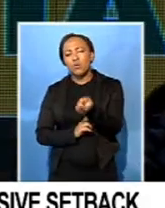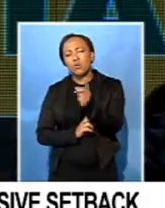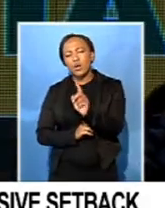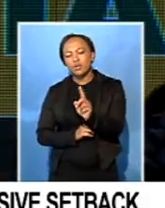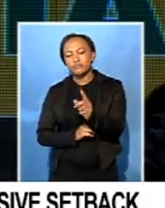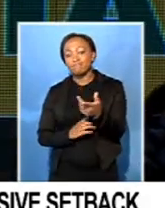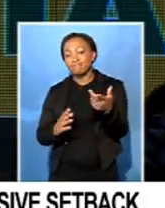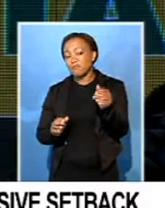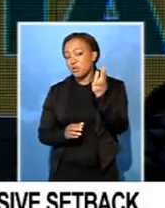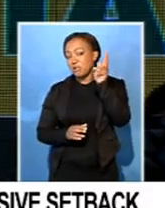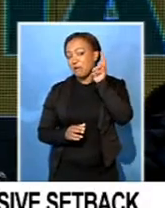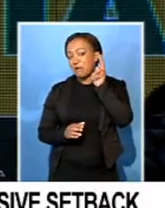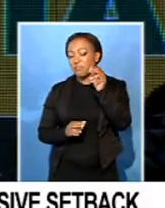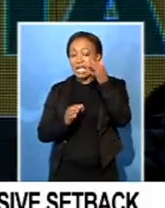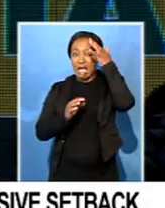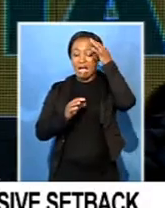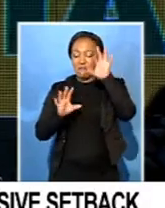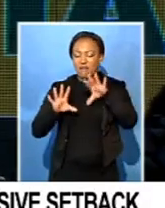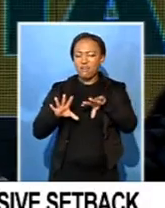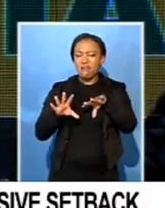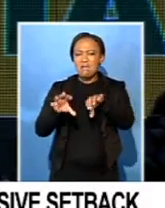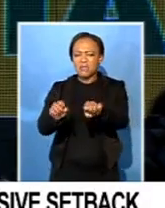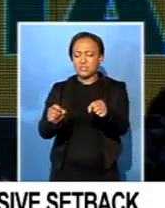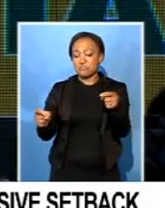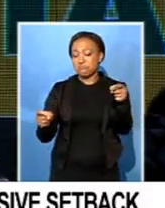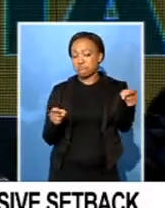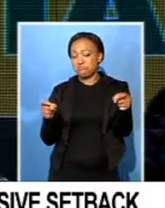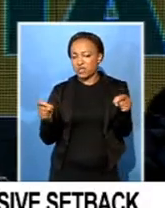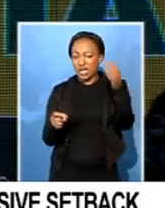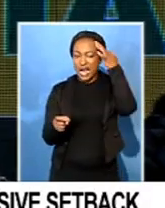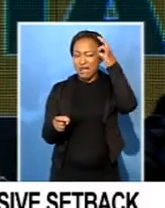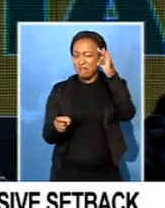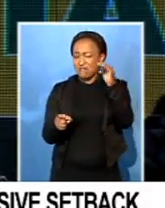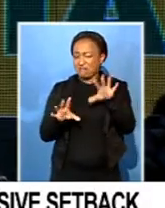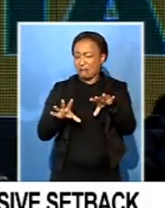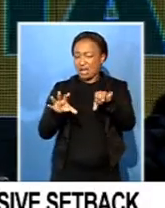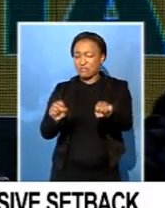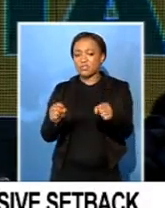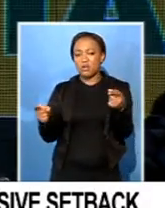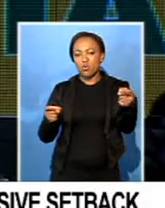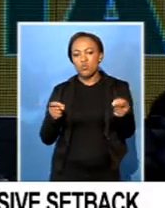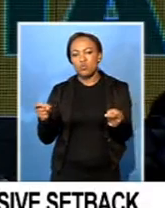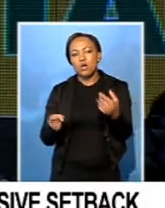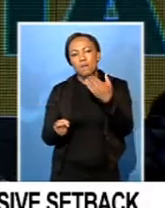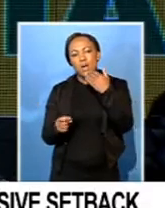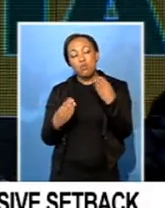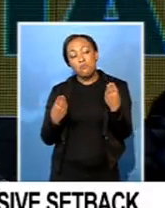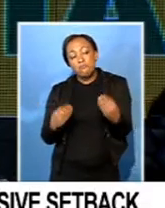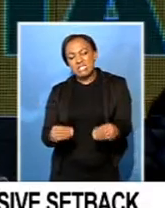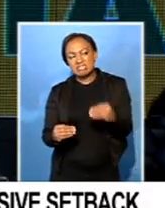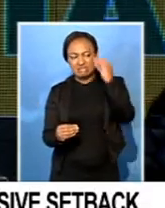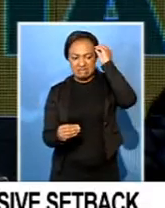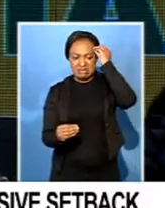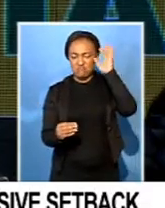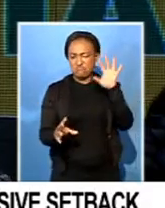the capture of the state or government in the main by business interests.